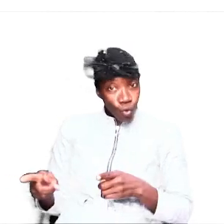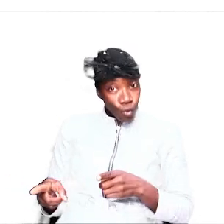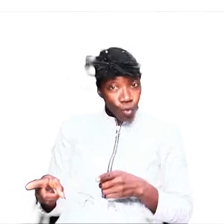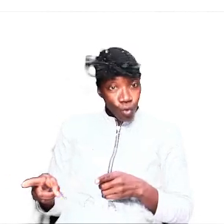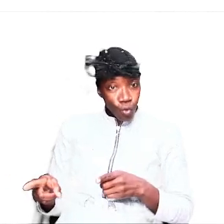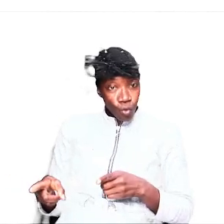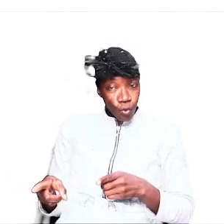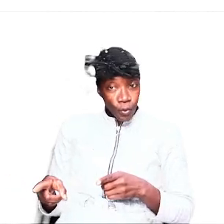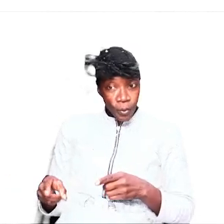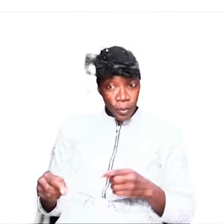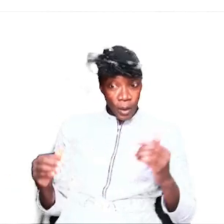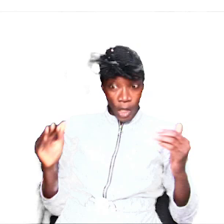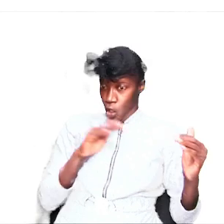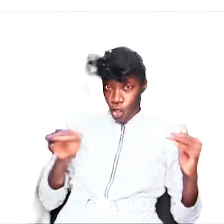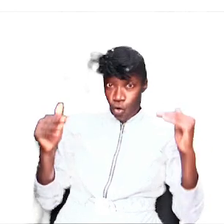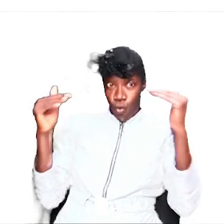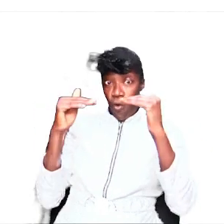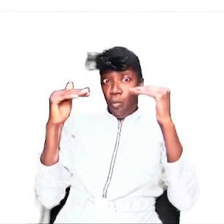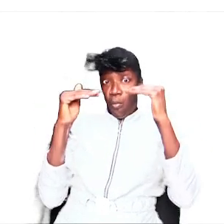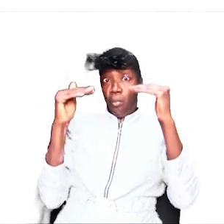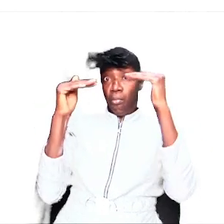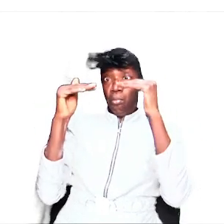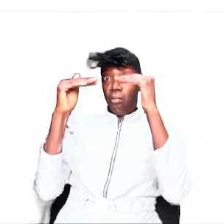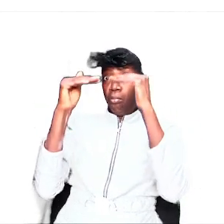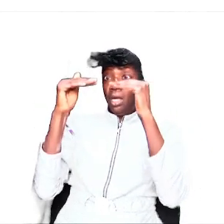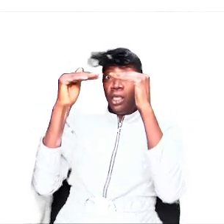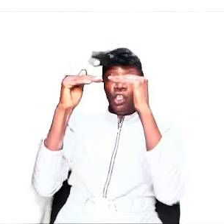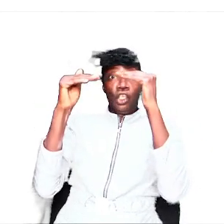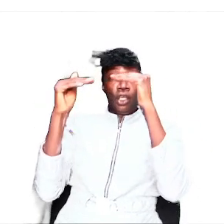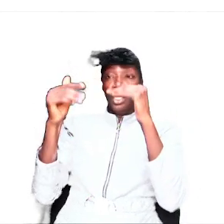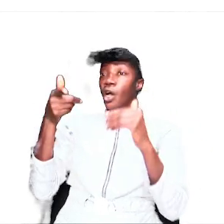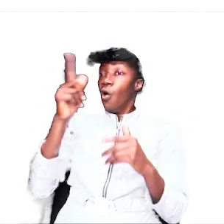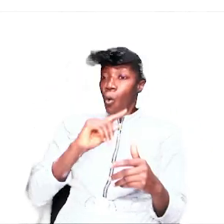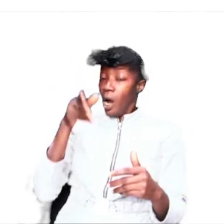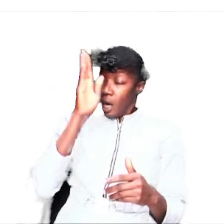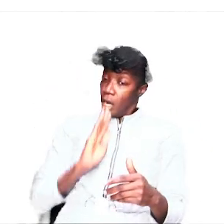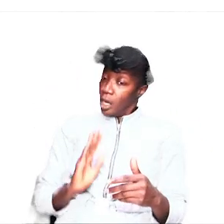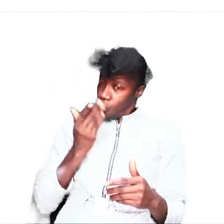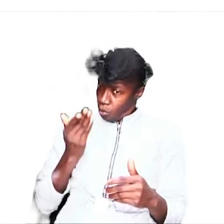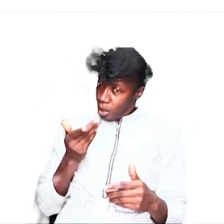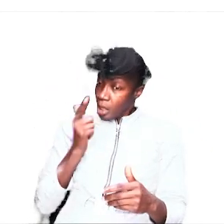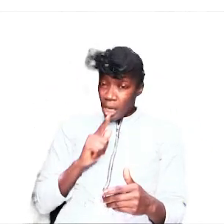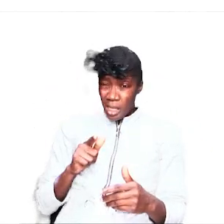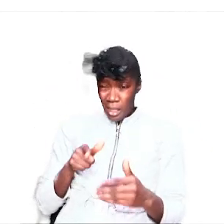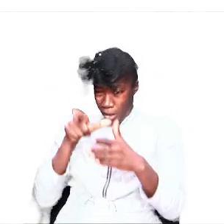to it, you fall short. God will not lower his standard for anyone.